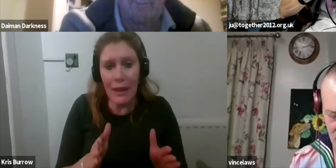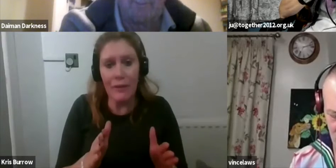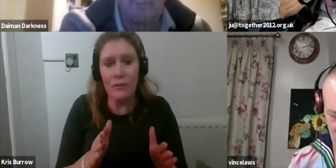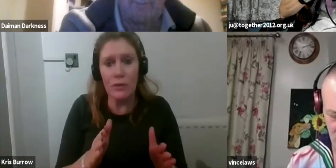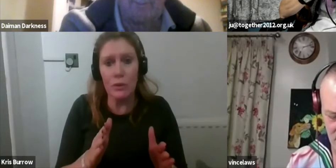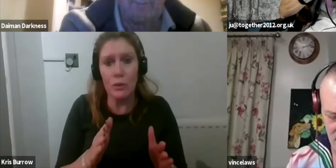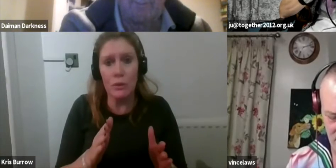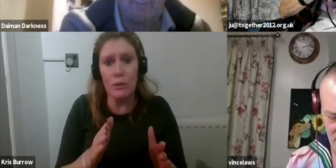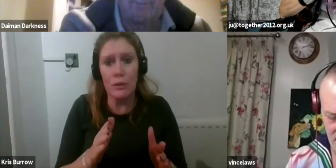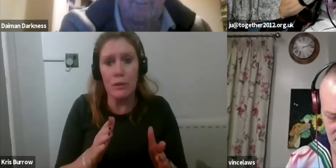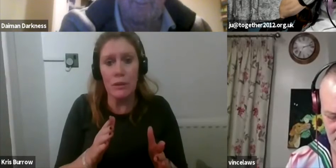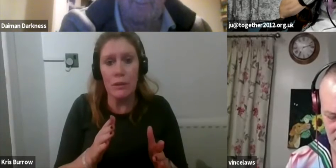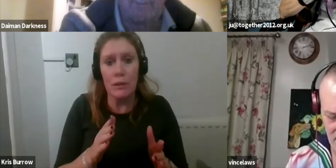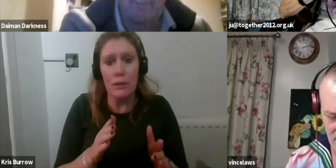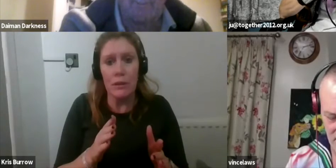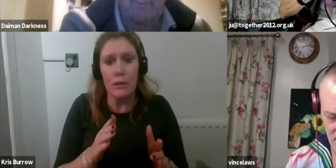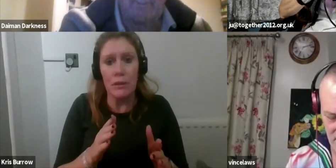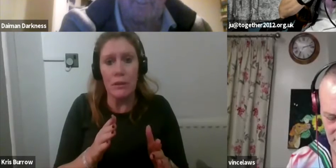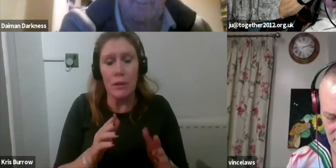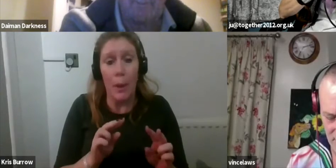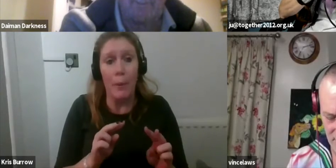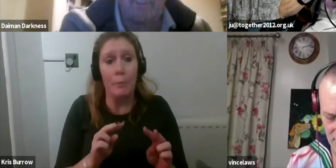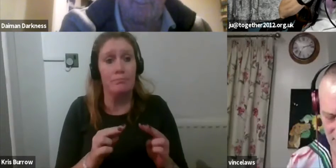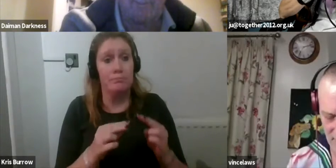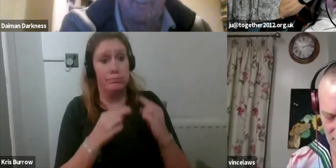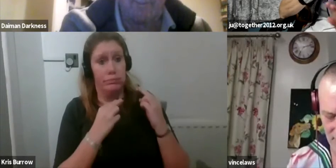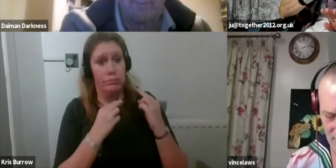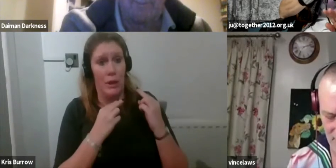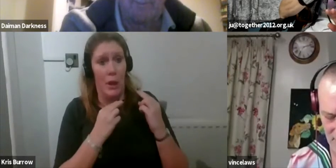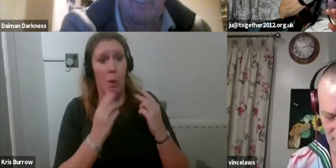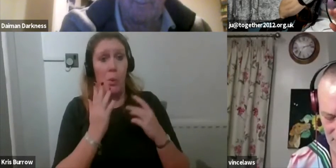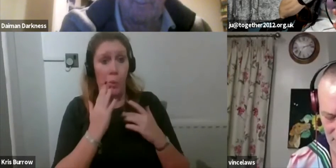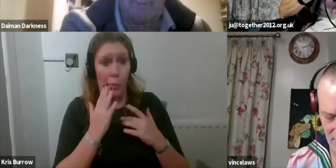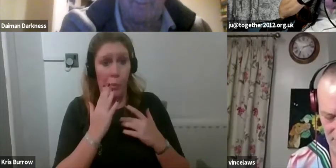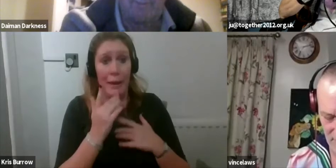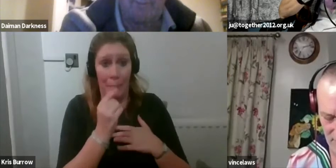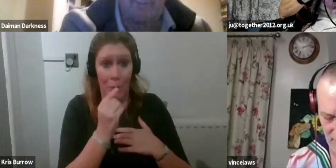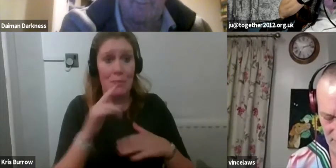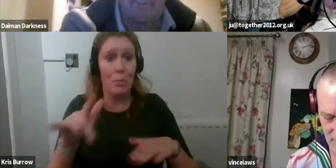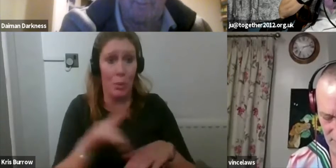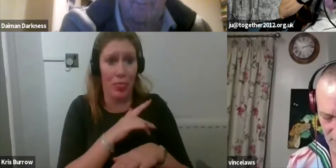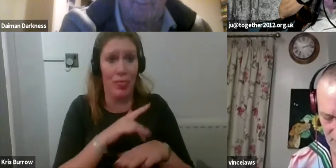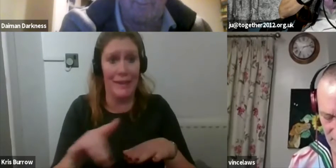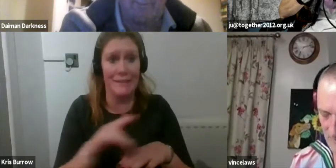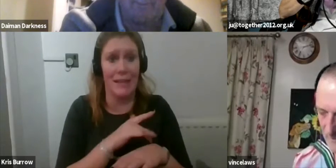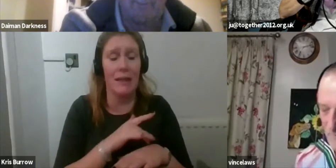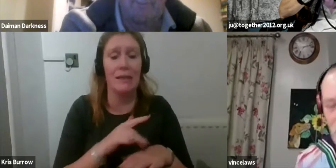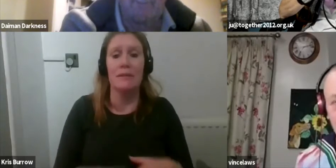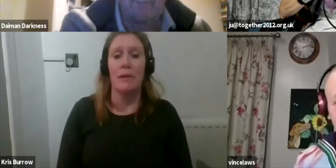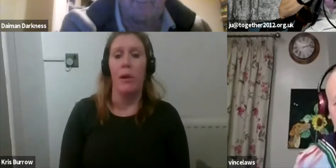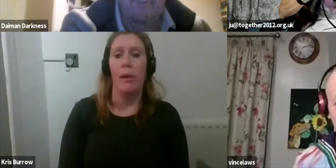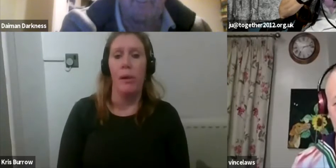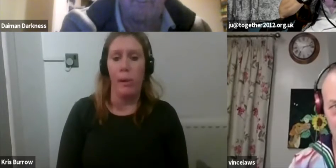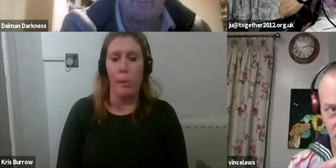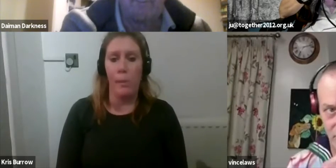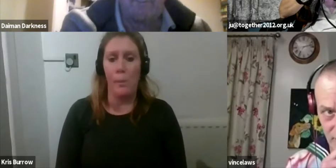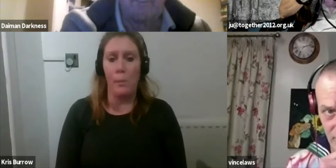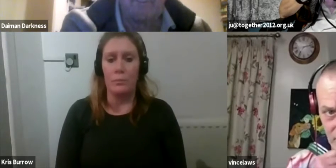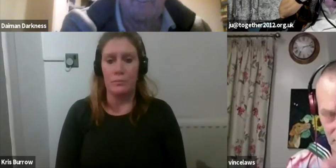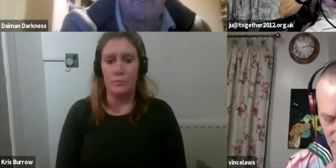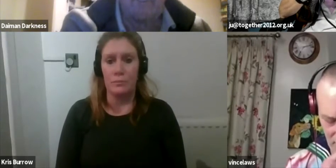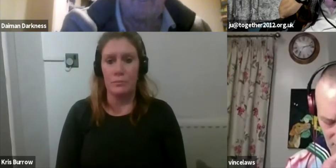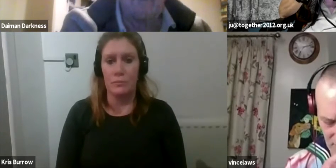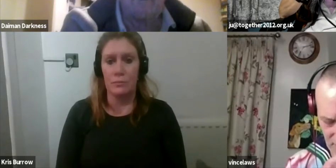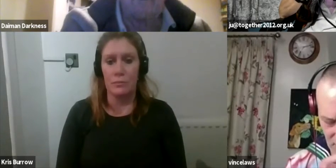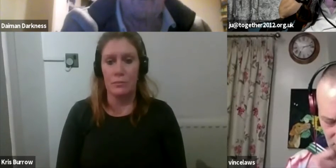and join you at the theatre then. So actually, let me ask you first, Vince. When was you? Tell me the history